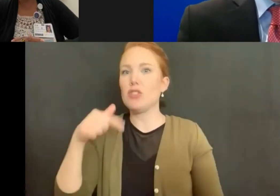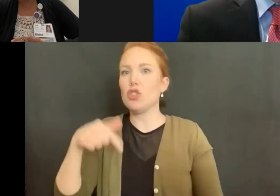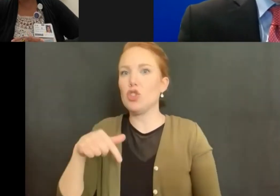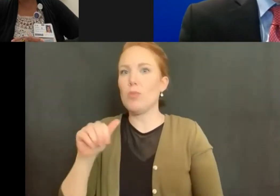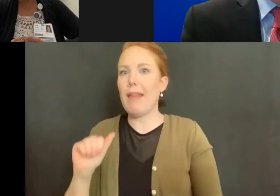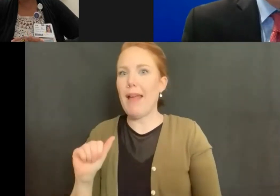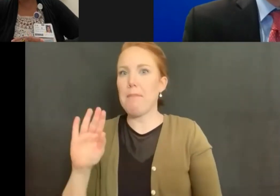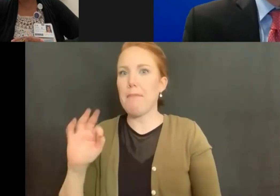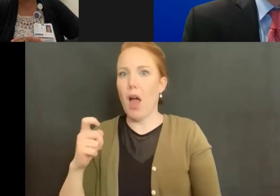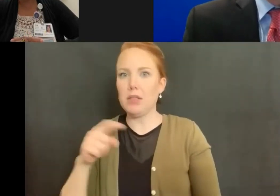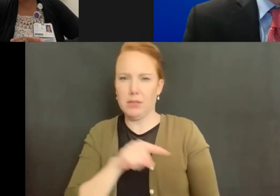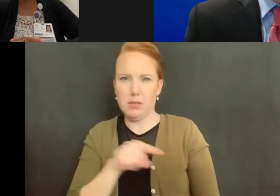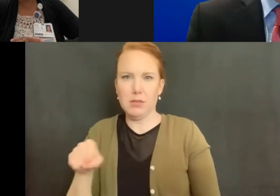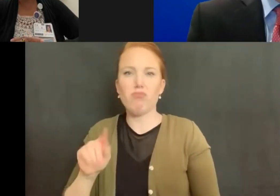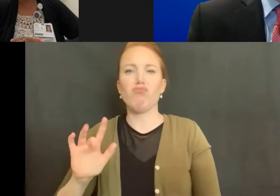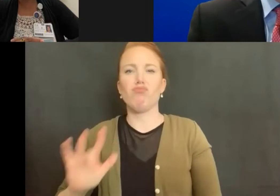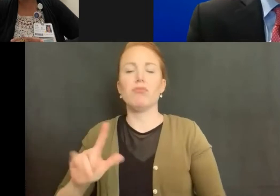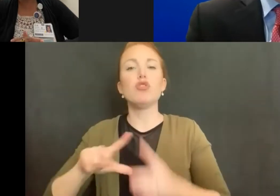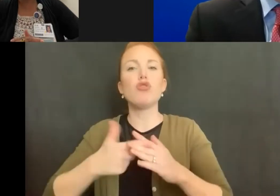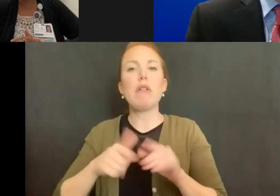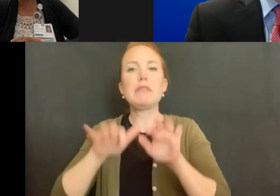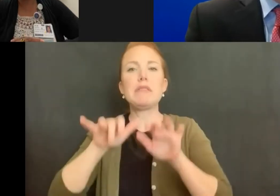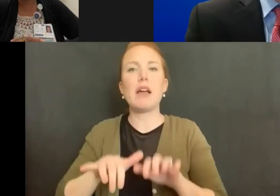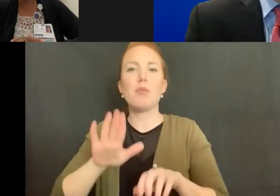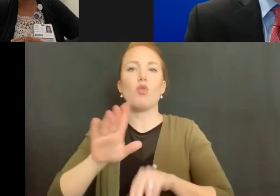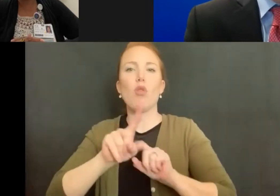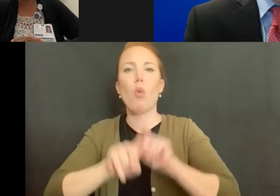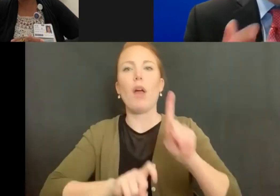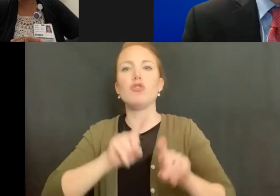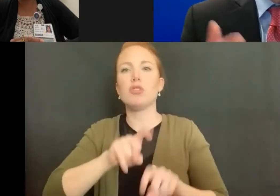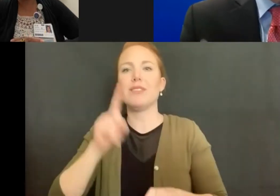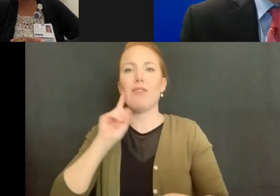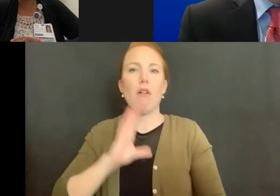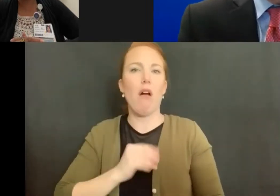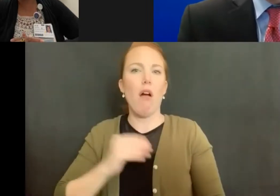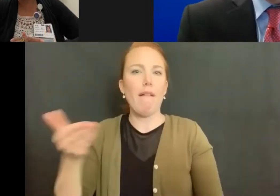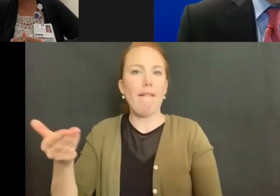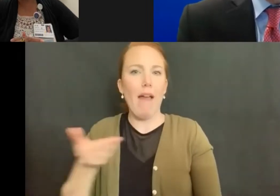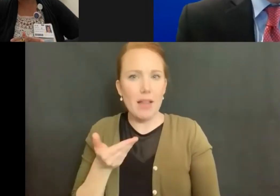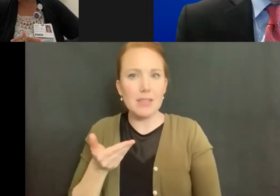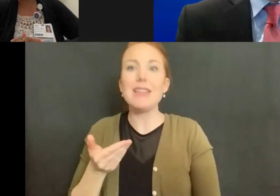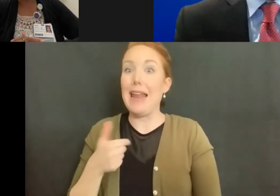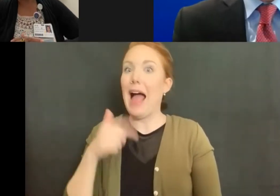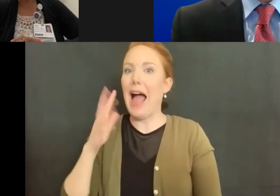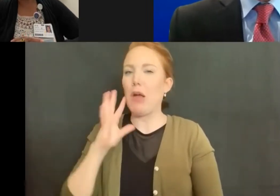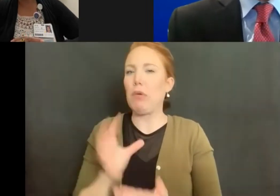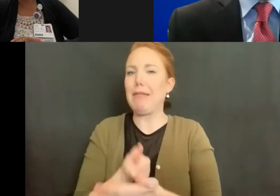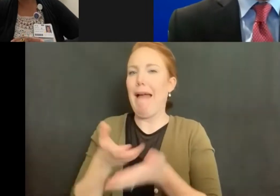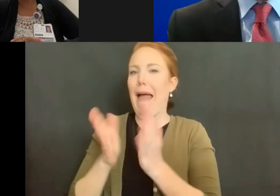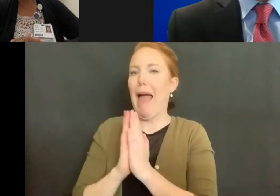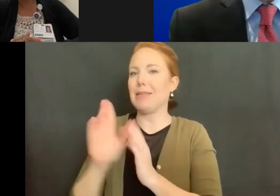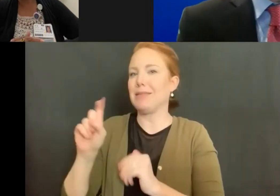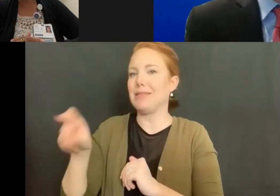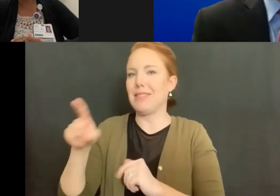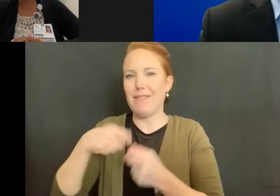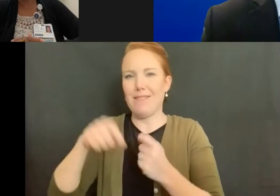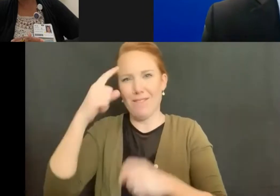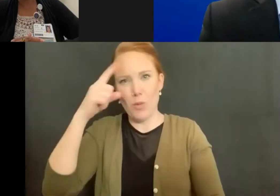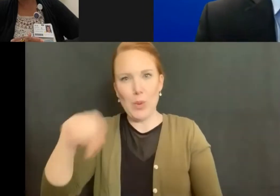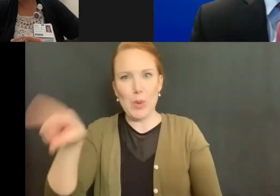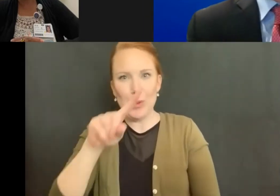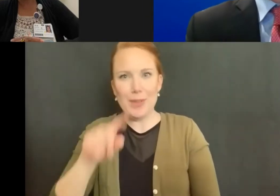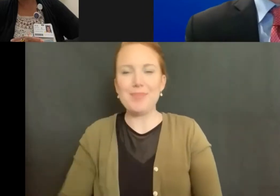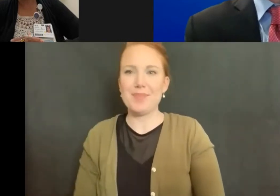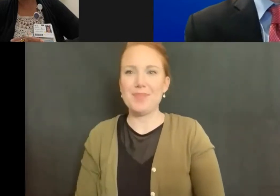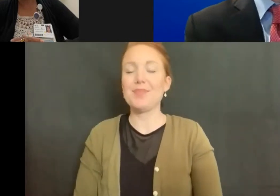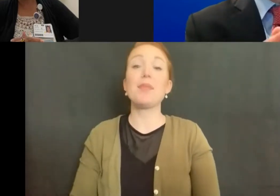Q&A. Start putting your questions for our guest, and I will ask them for you. And as we do that, I'll start off with the